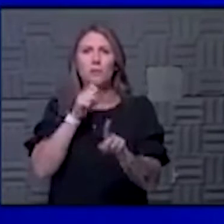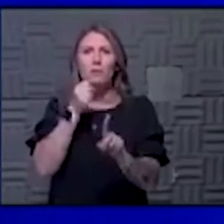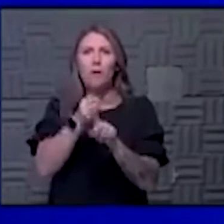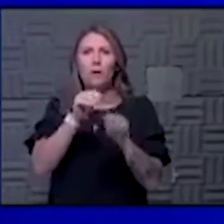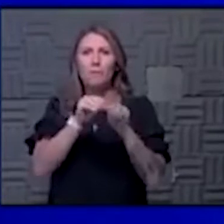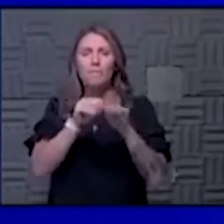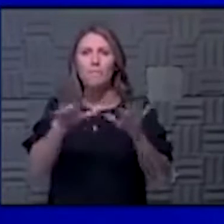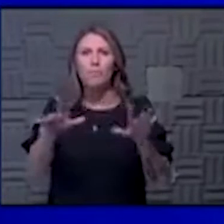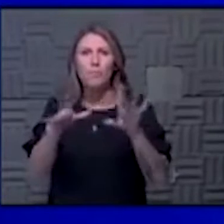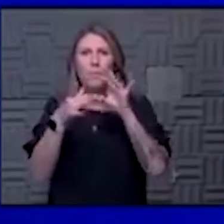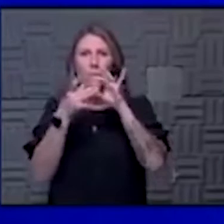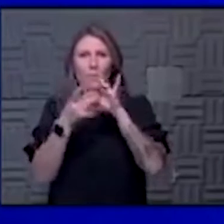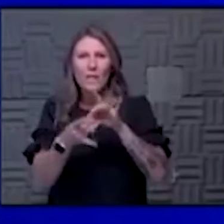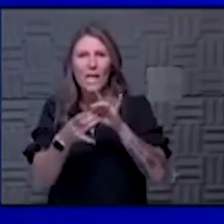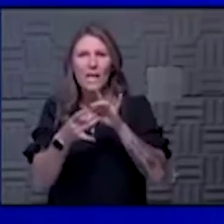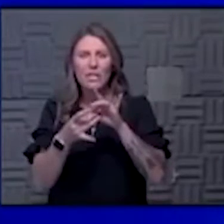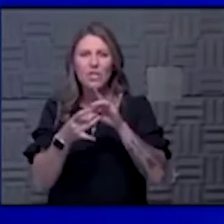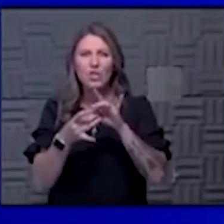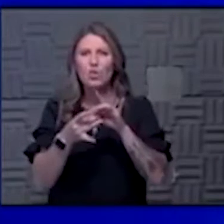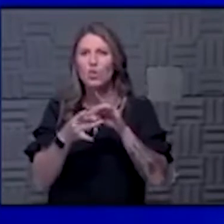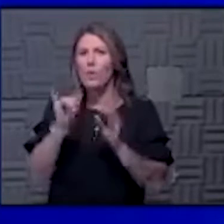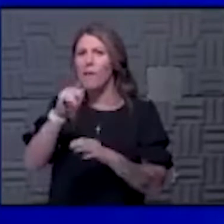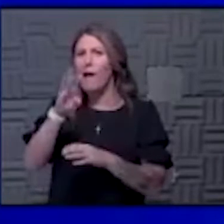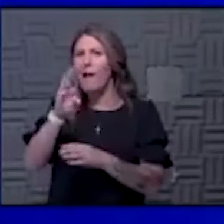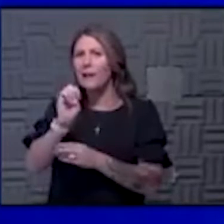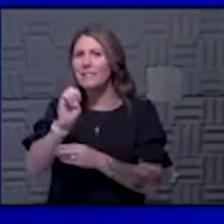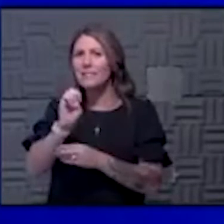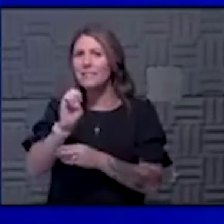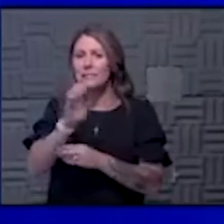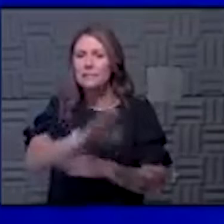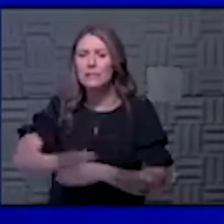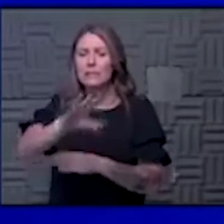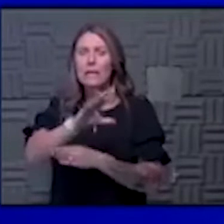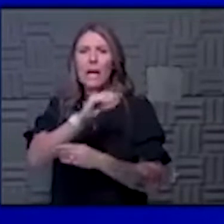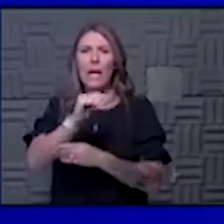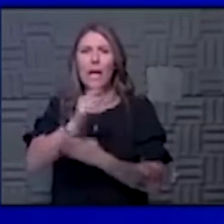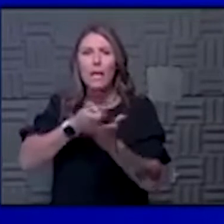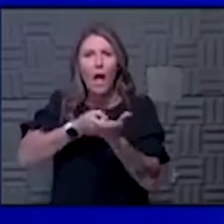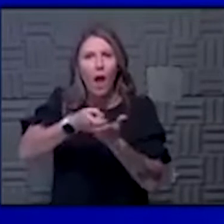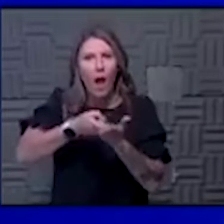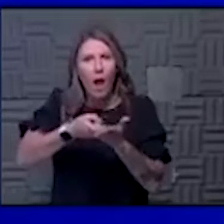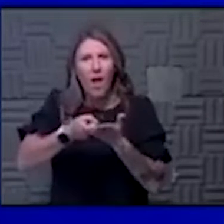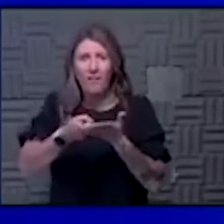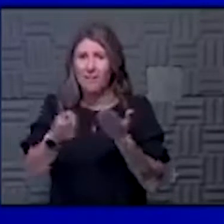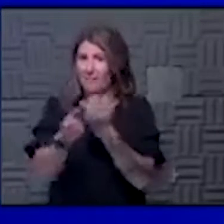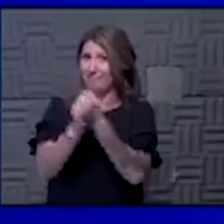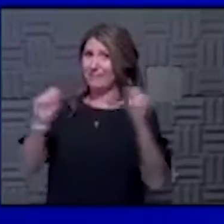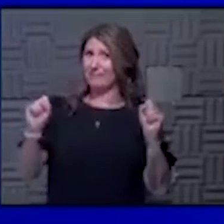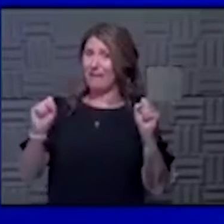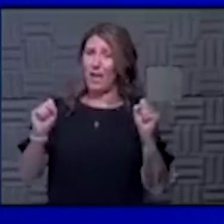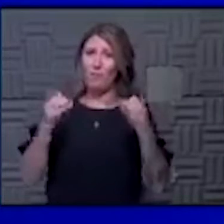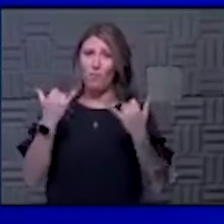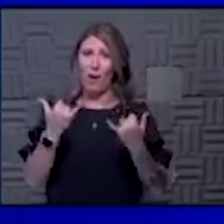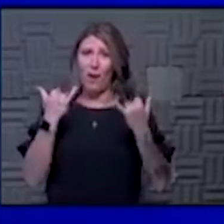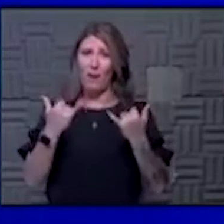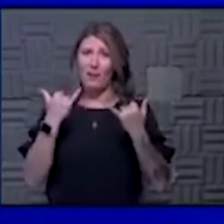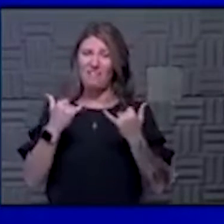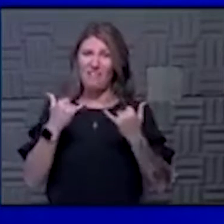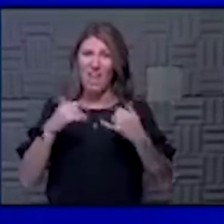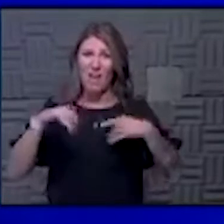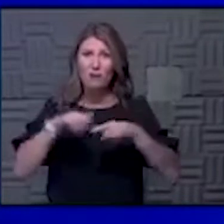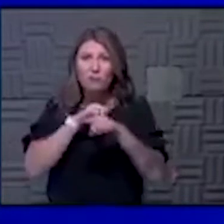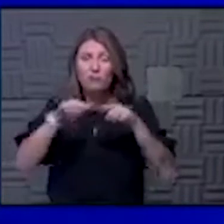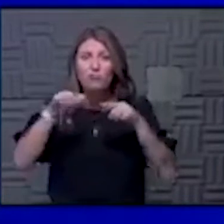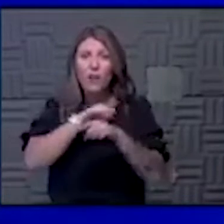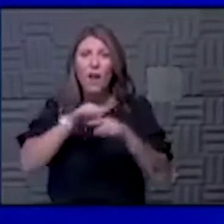linked to ice rinks in the Northeast and hockey teams. Is it safe to do ice skating lessons at indoor rinks right now? Does the cold